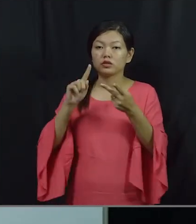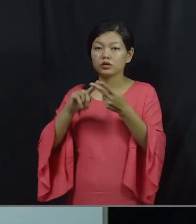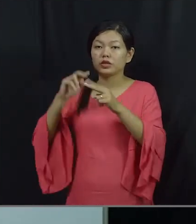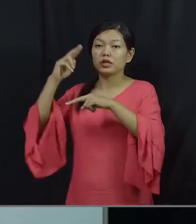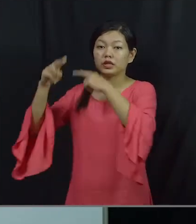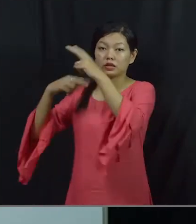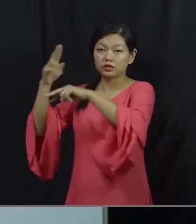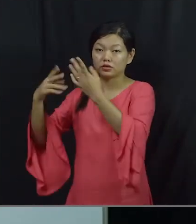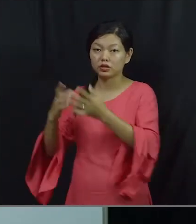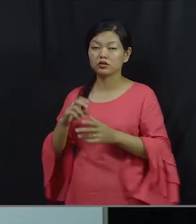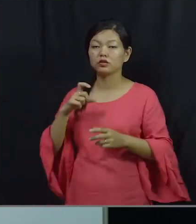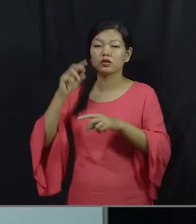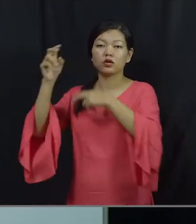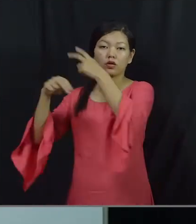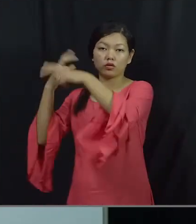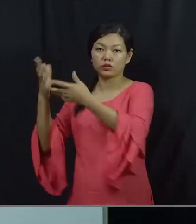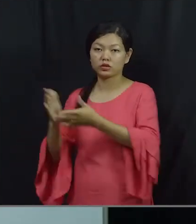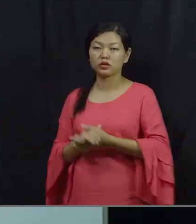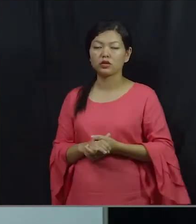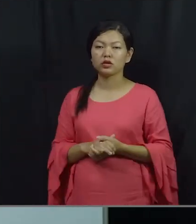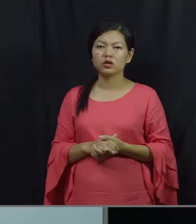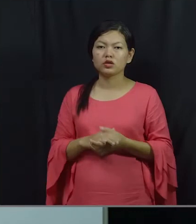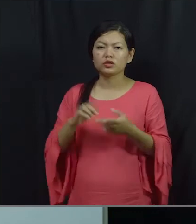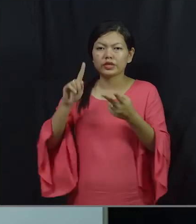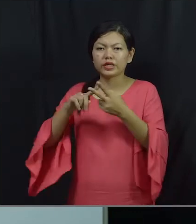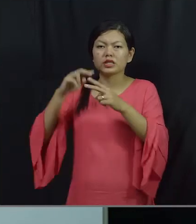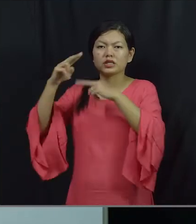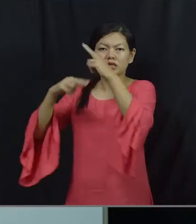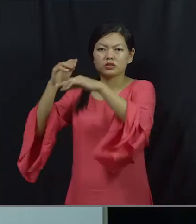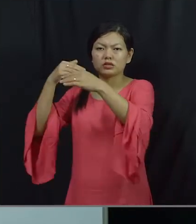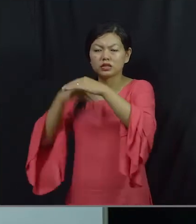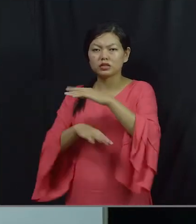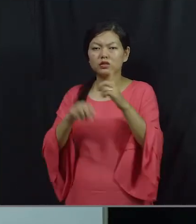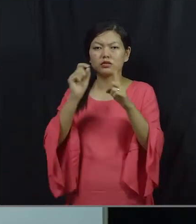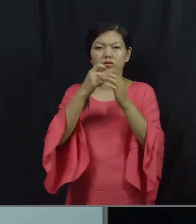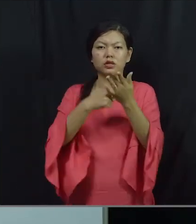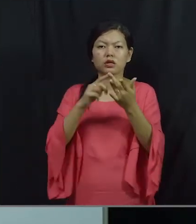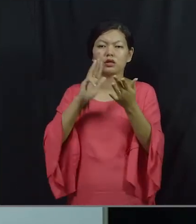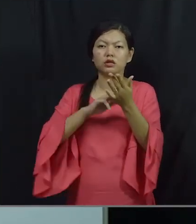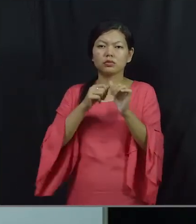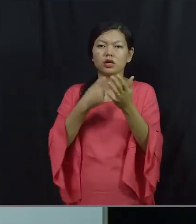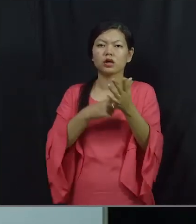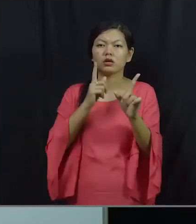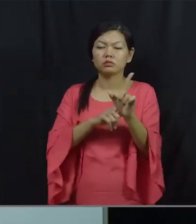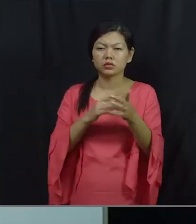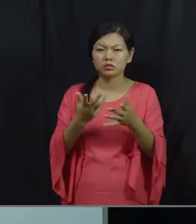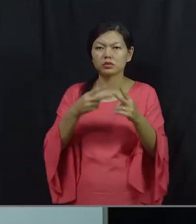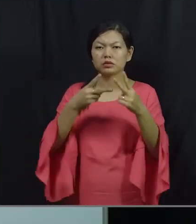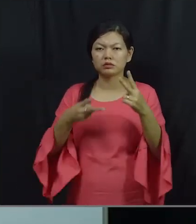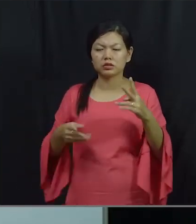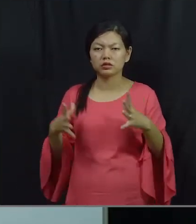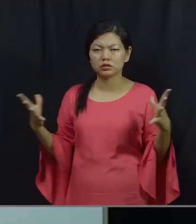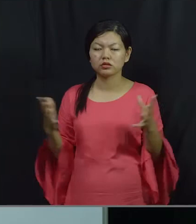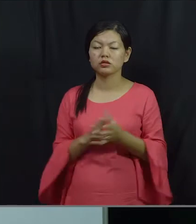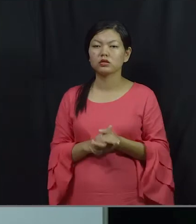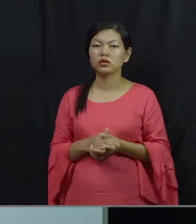finished goods, isn't it? So there we study primary industry, secondary and tertiary, and under that again so many classifications are there. Okay, and the second part is